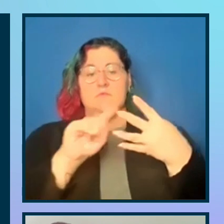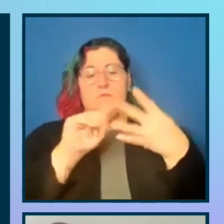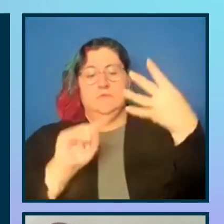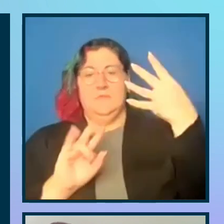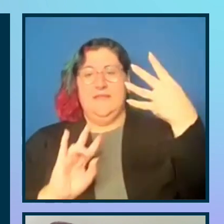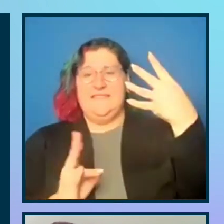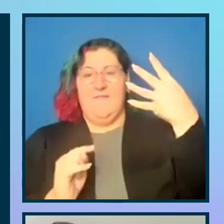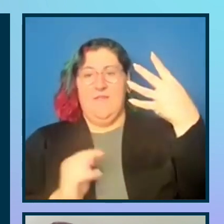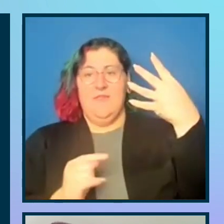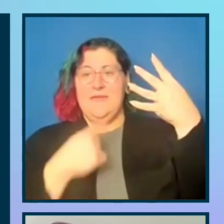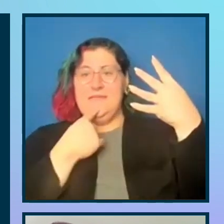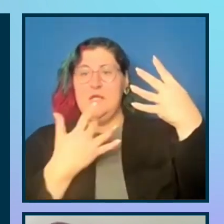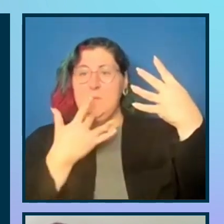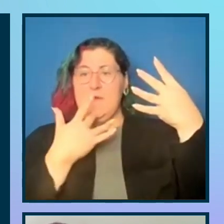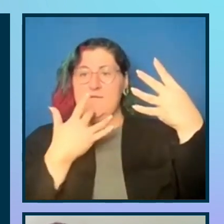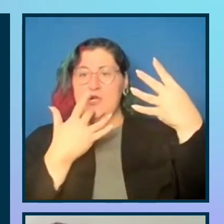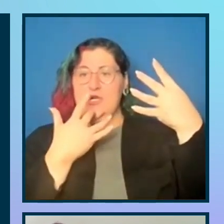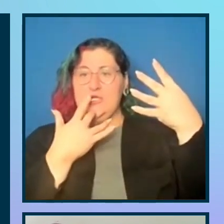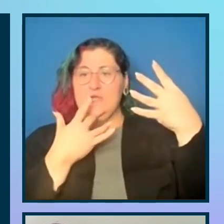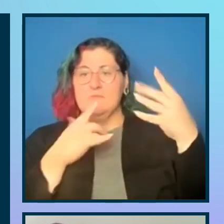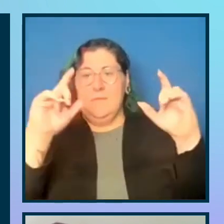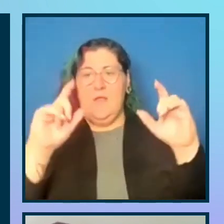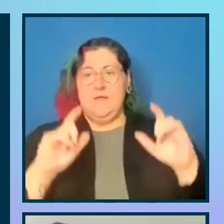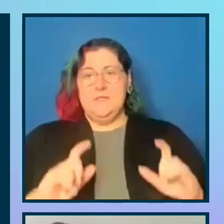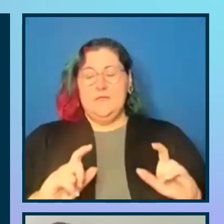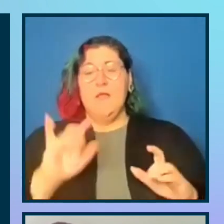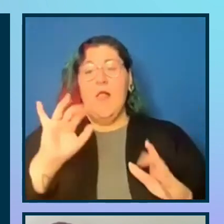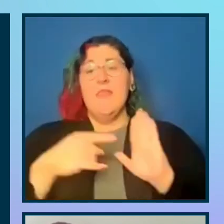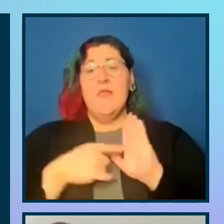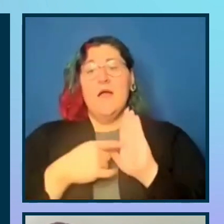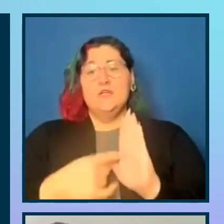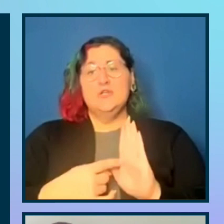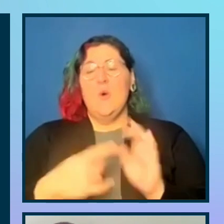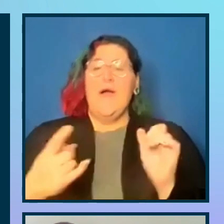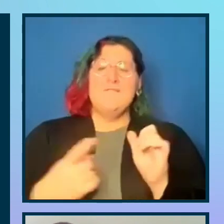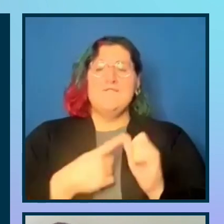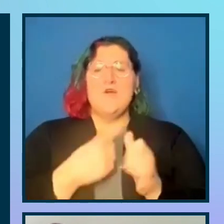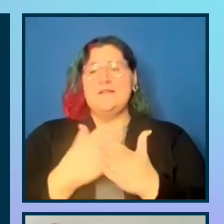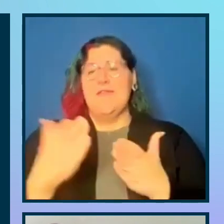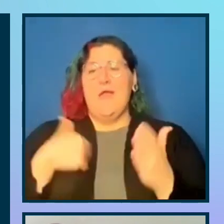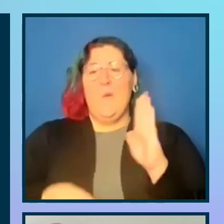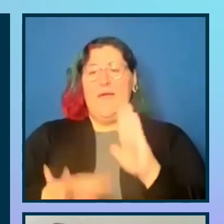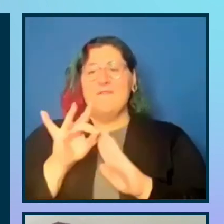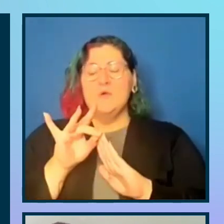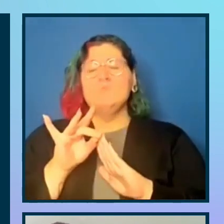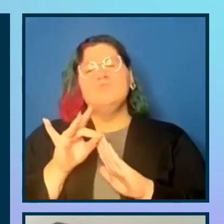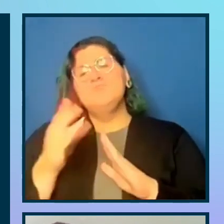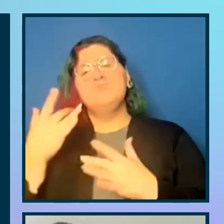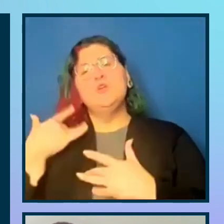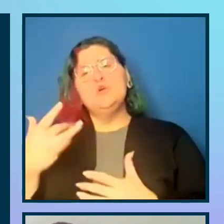text preferred appended in parentheses. These indicate the first detected branch, usually main or master,